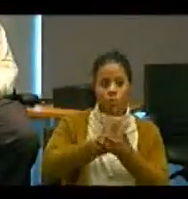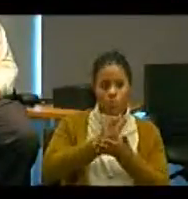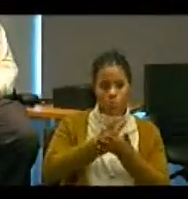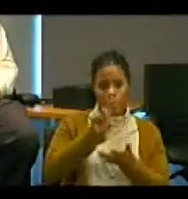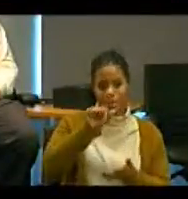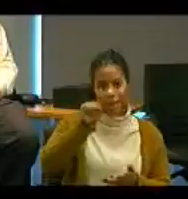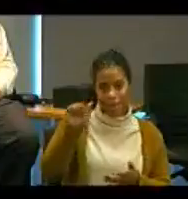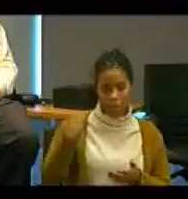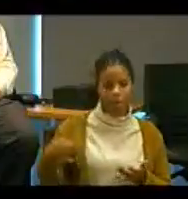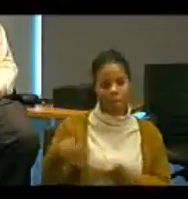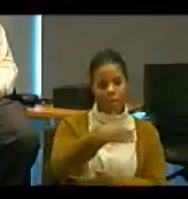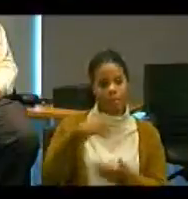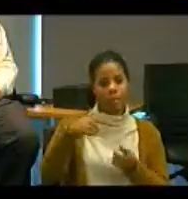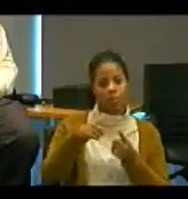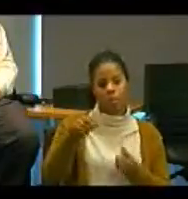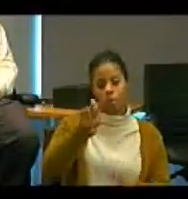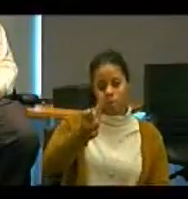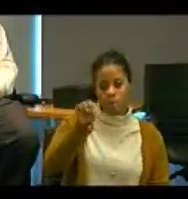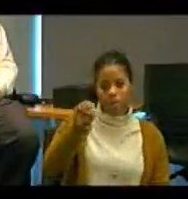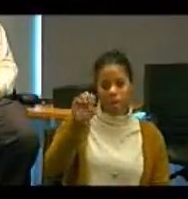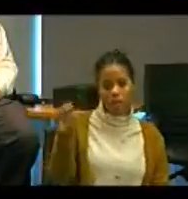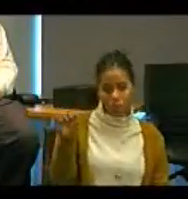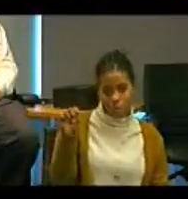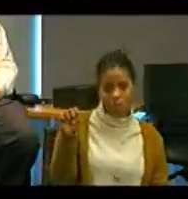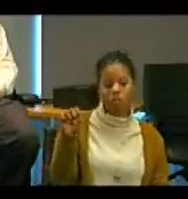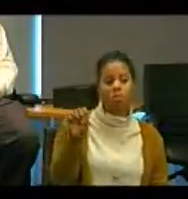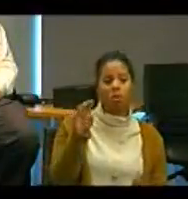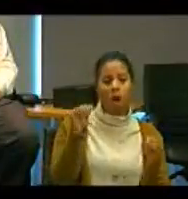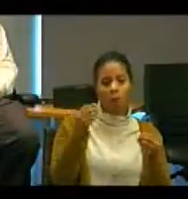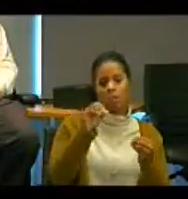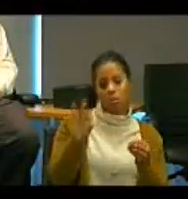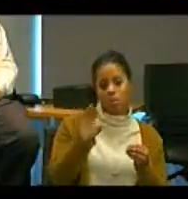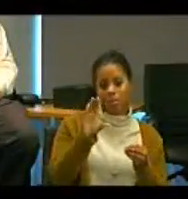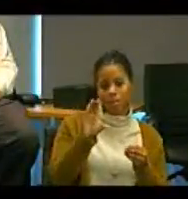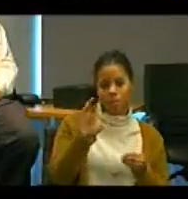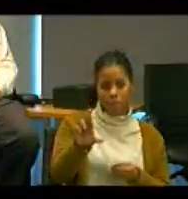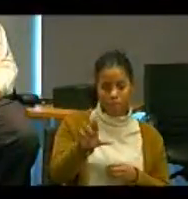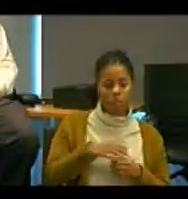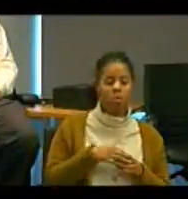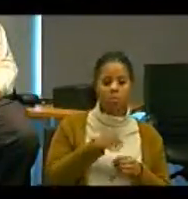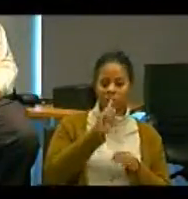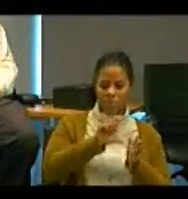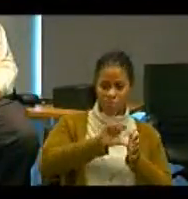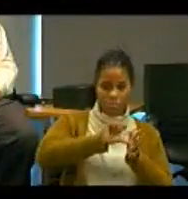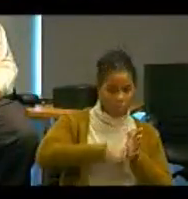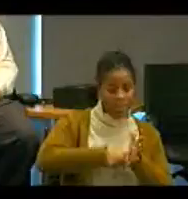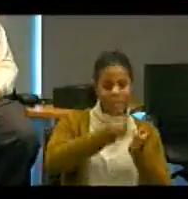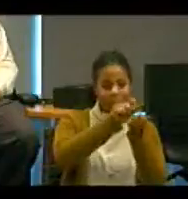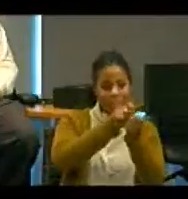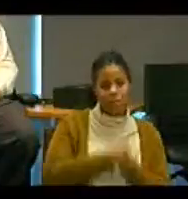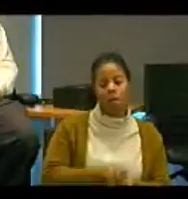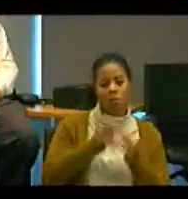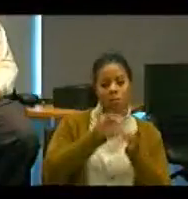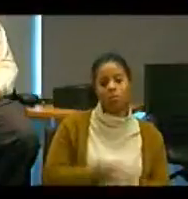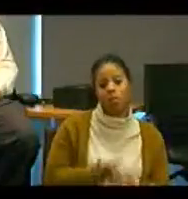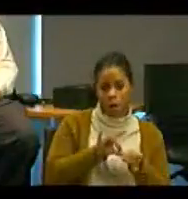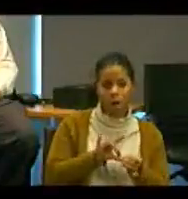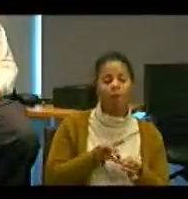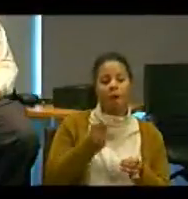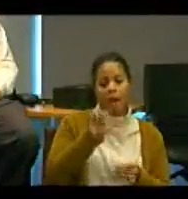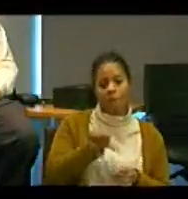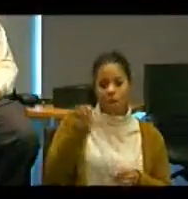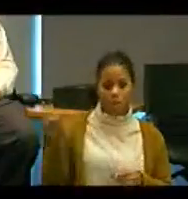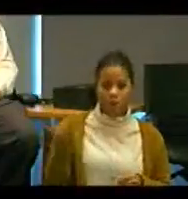U.S. Department of Education Office for Civil Rights. The report details the prevalence of African American, Latina, and white girls along the